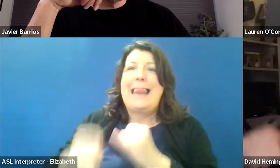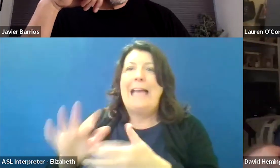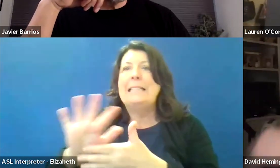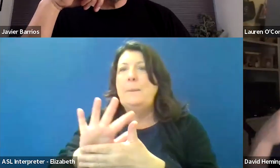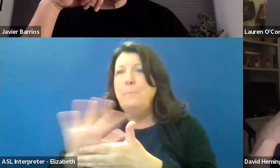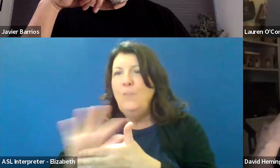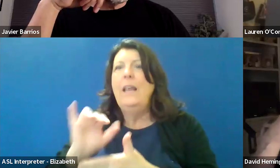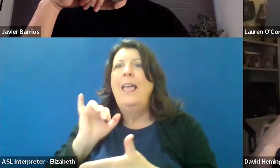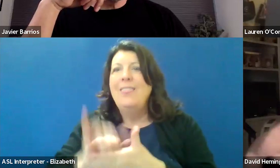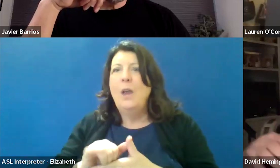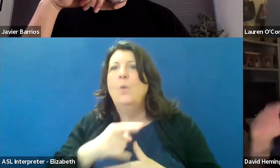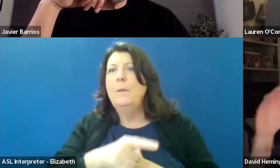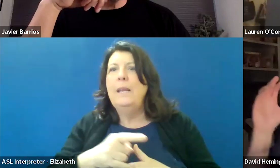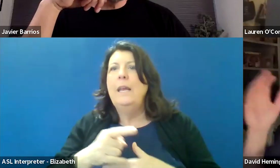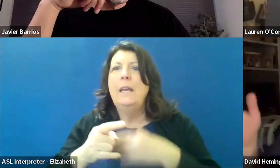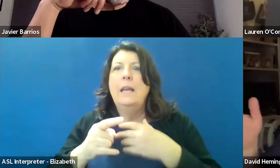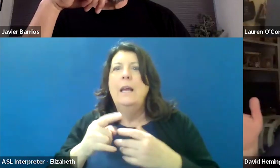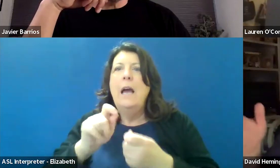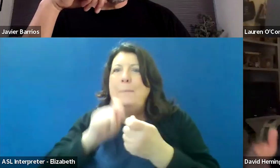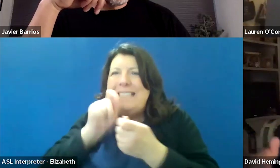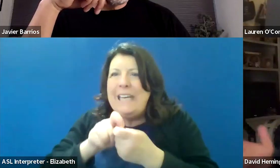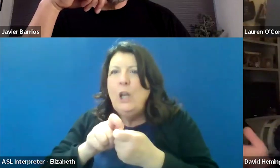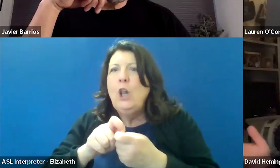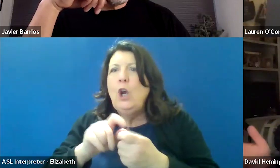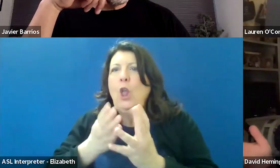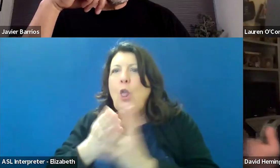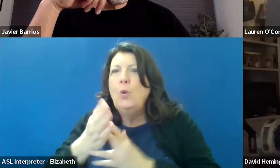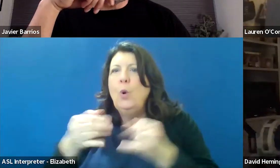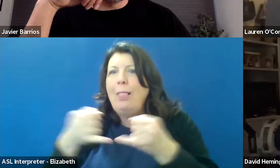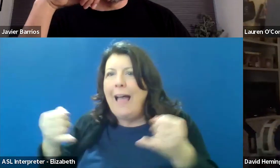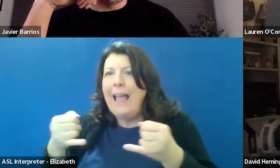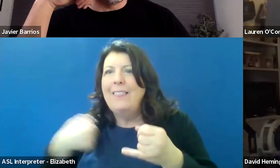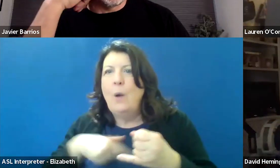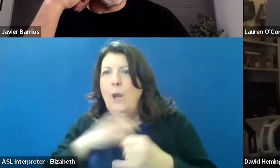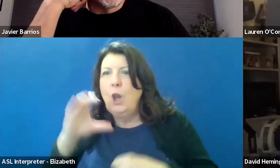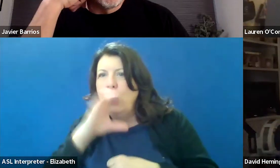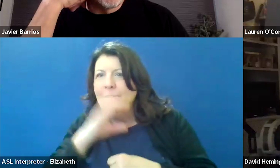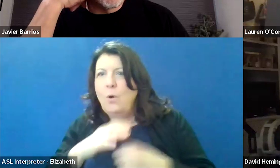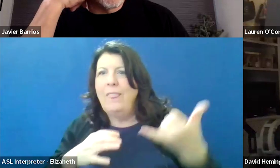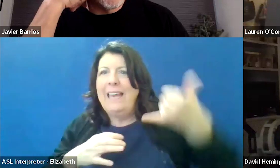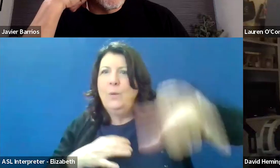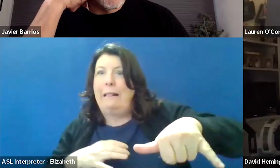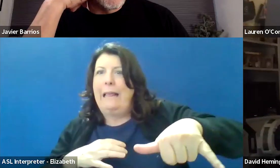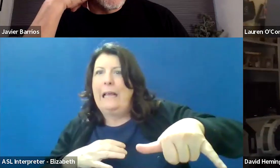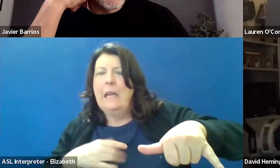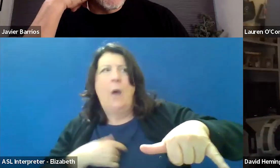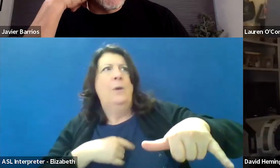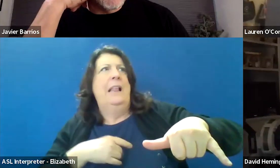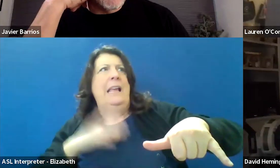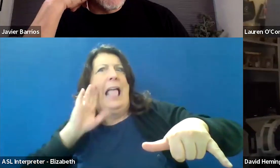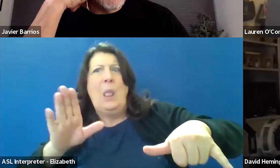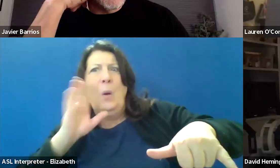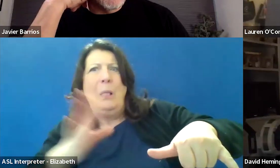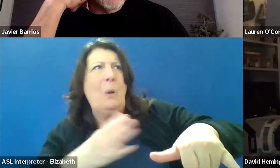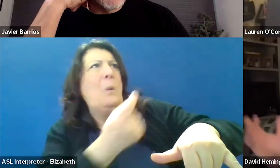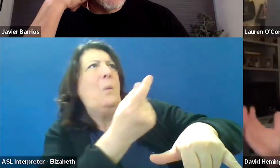for. Click, and I'd be like, "Hello, hello," and I go over to Cinephile and watch the movie, you know, and I'd be like, "I've been writing like," and you're watching the movie and you're like,